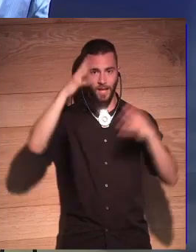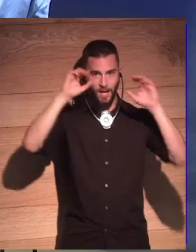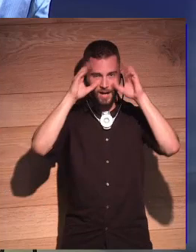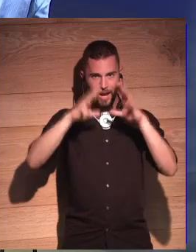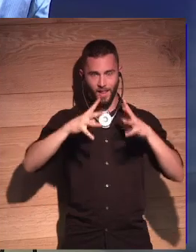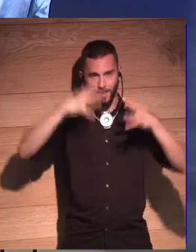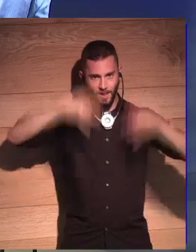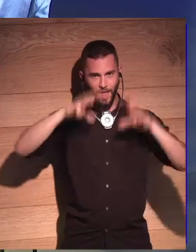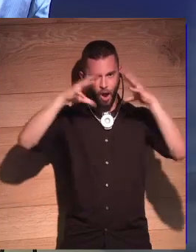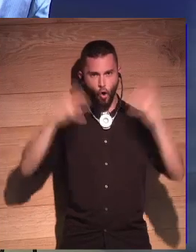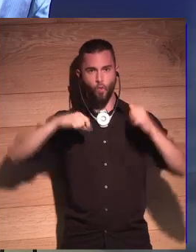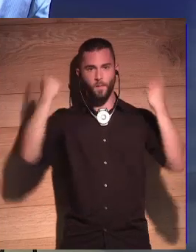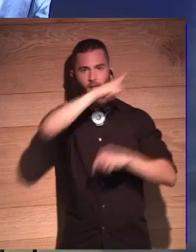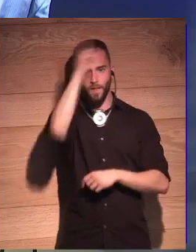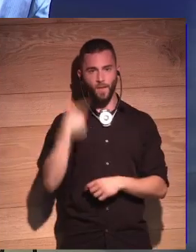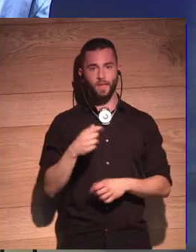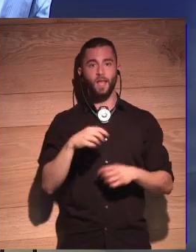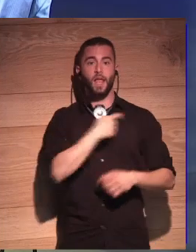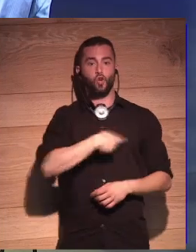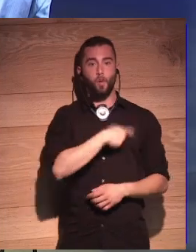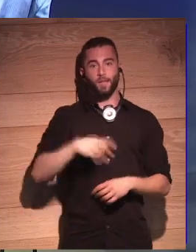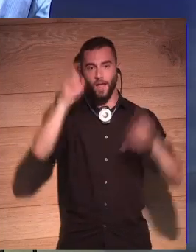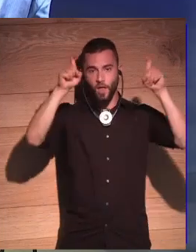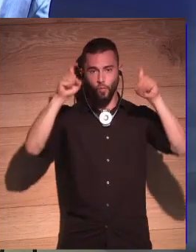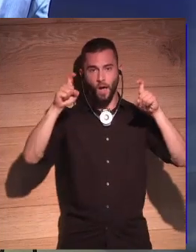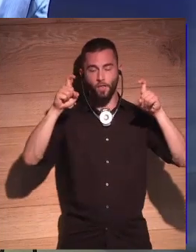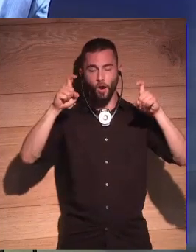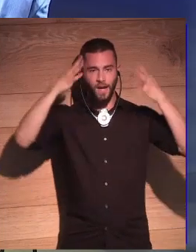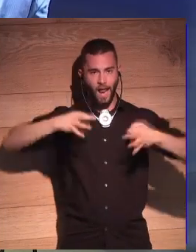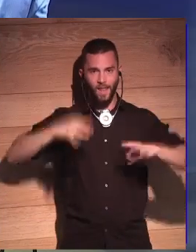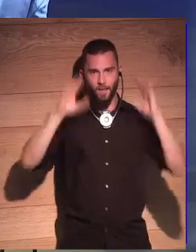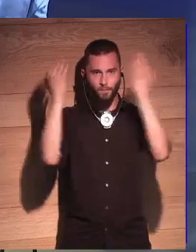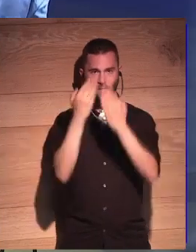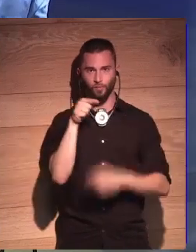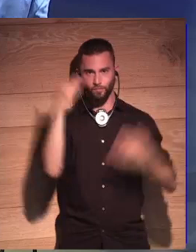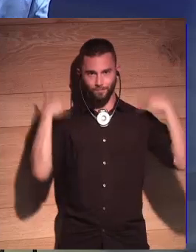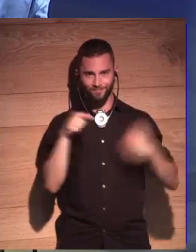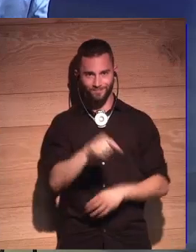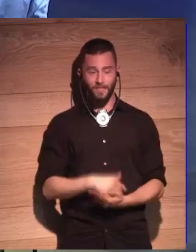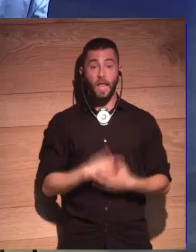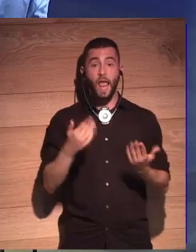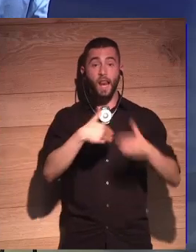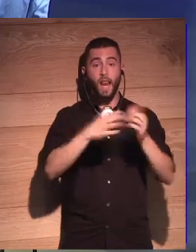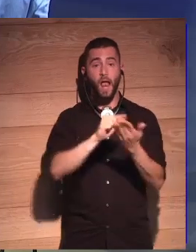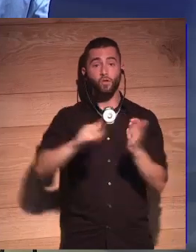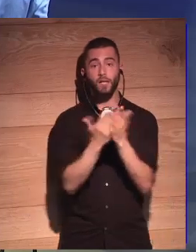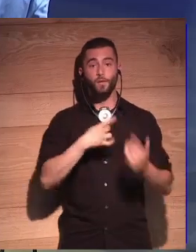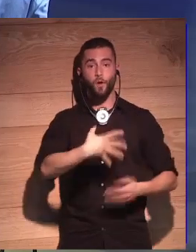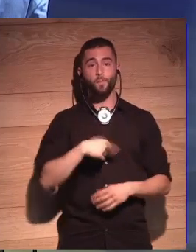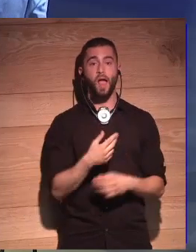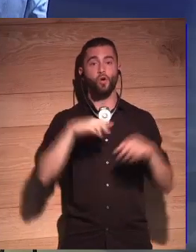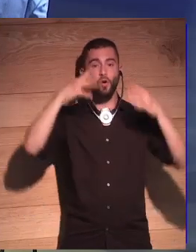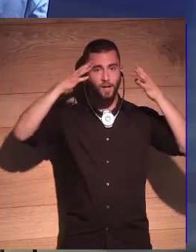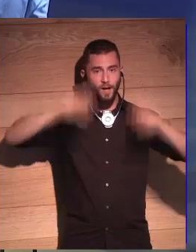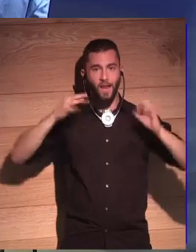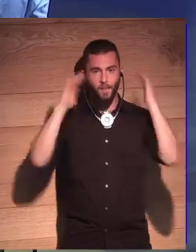president of the Association of Virtual Reality and Augmented Reality in Madrid and co-chairman of the Committee of VR